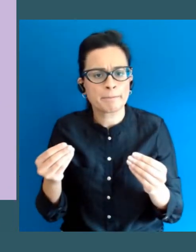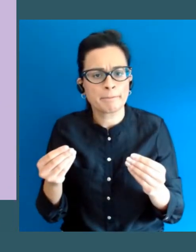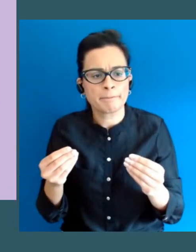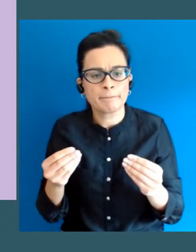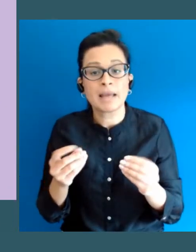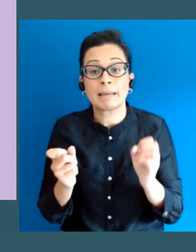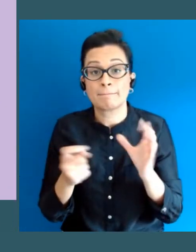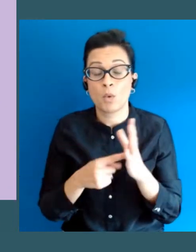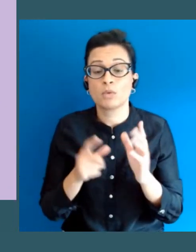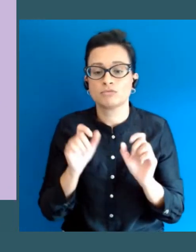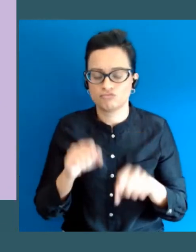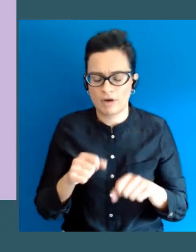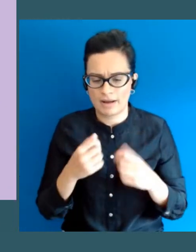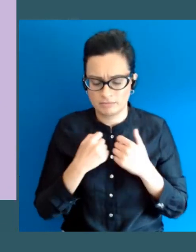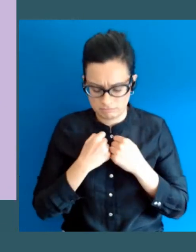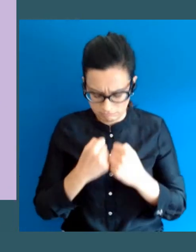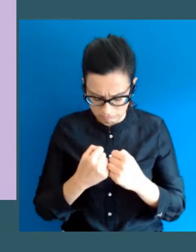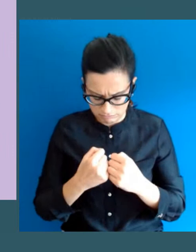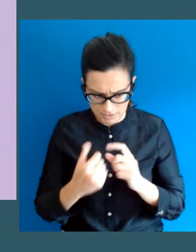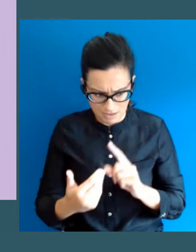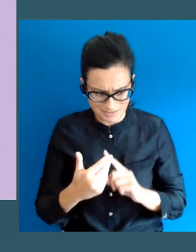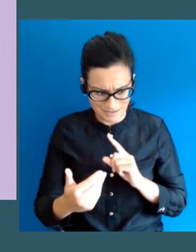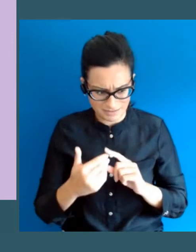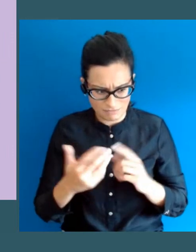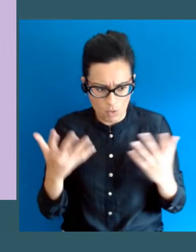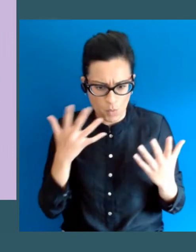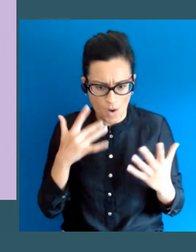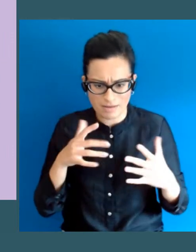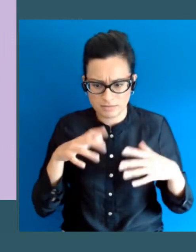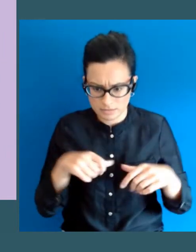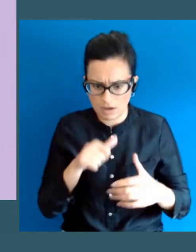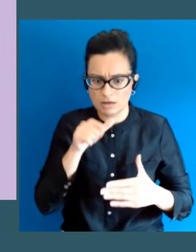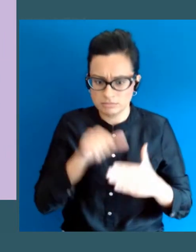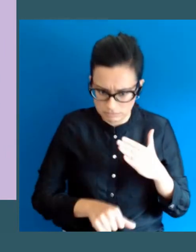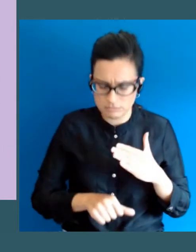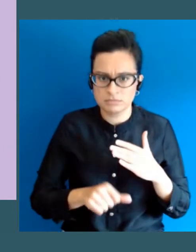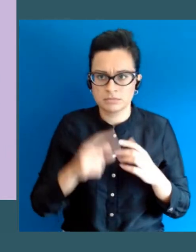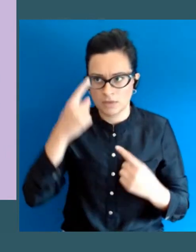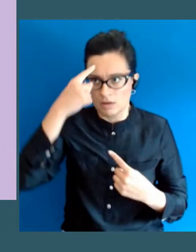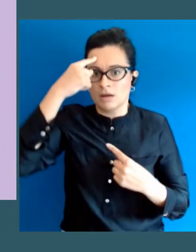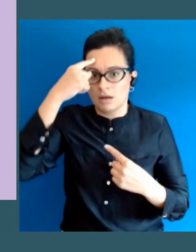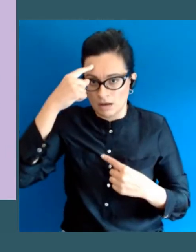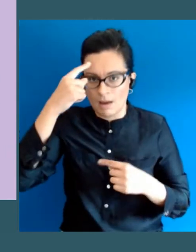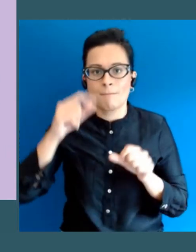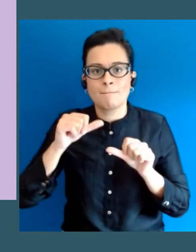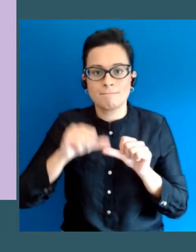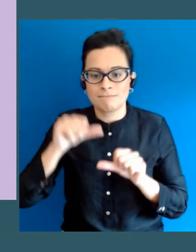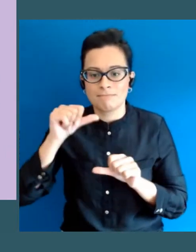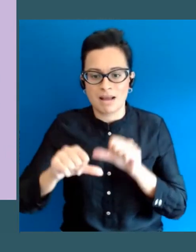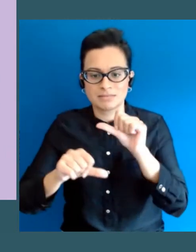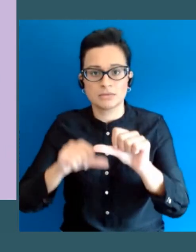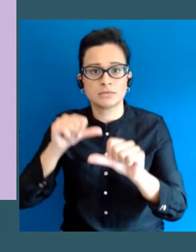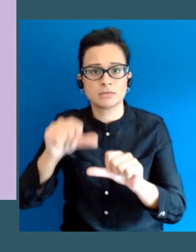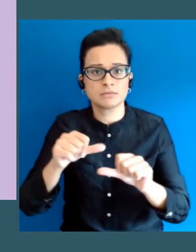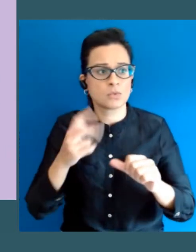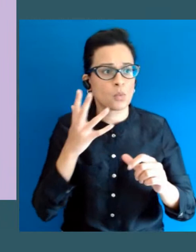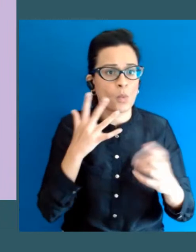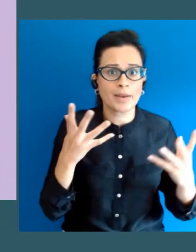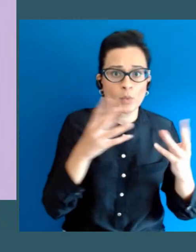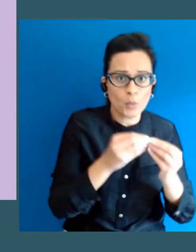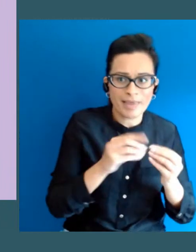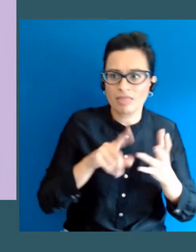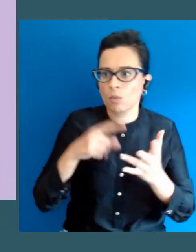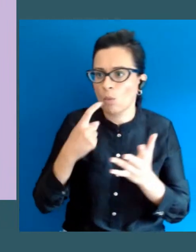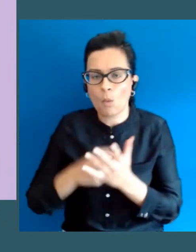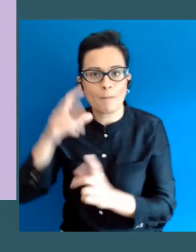identify the trigger situations. So if we can understand and see a pattern to what or when or with whom we're most likely to feel anxious,